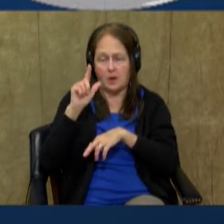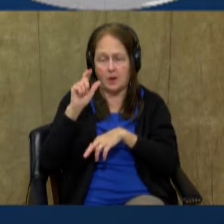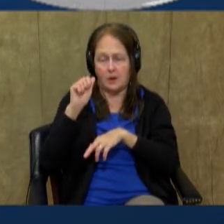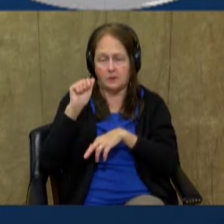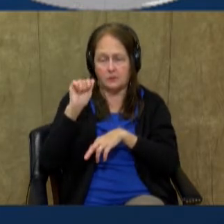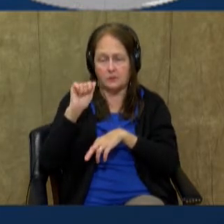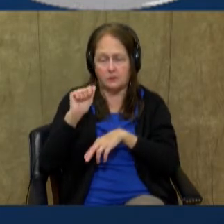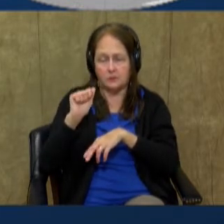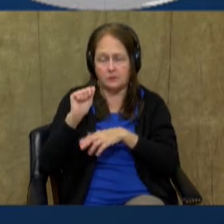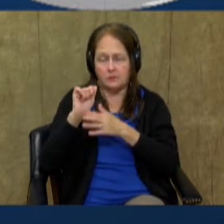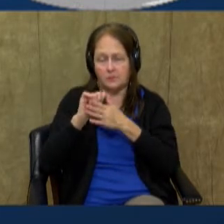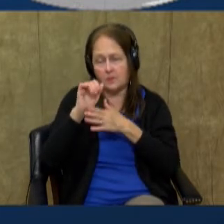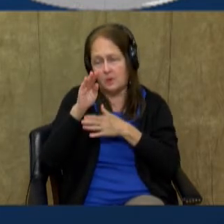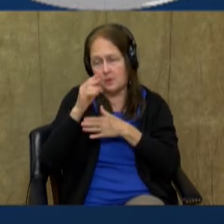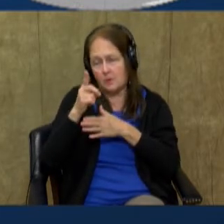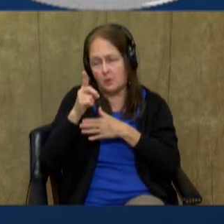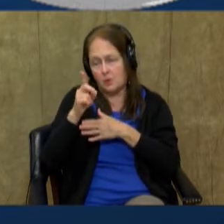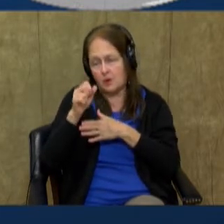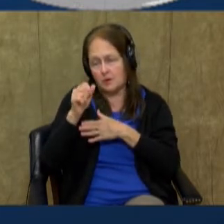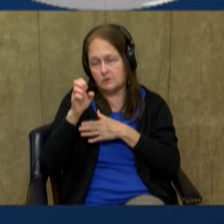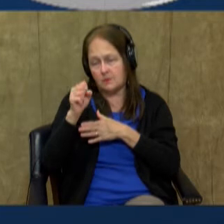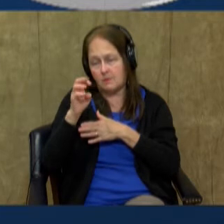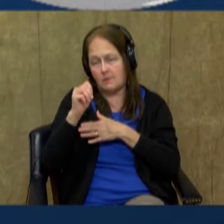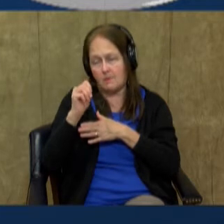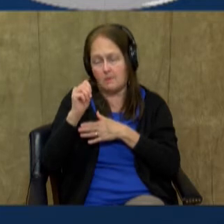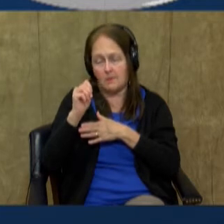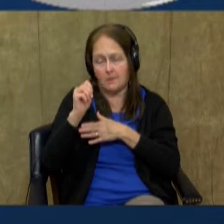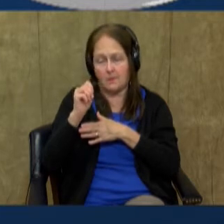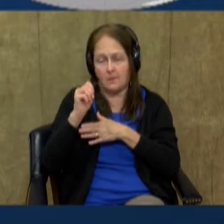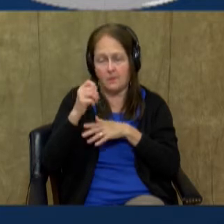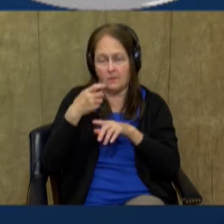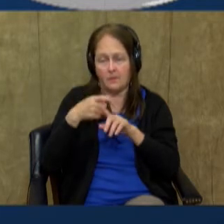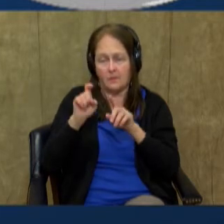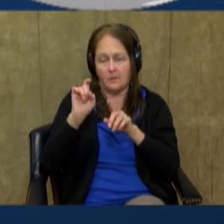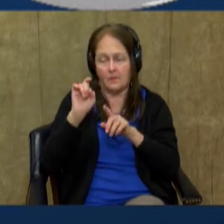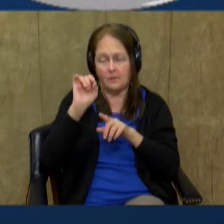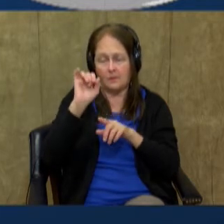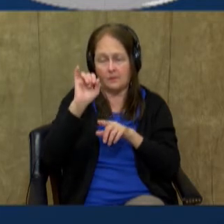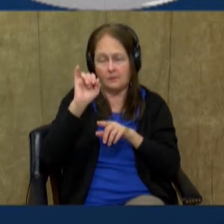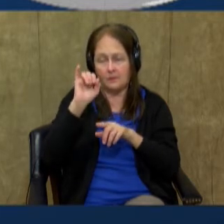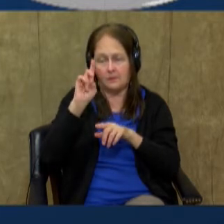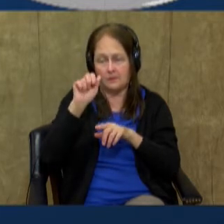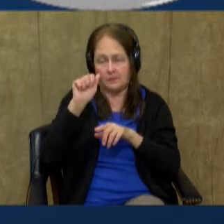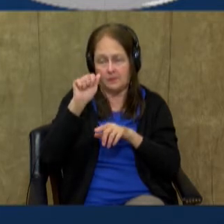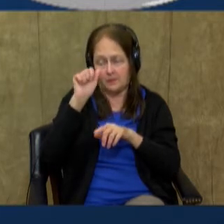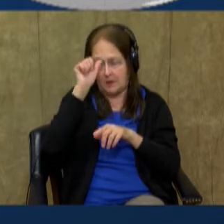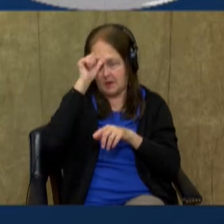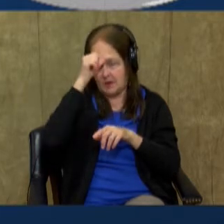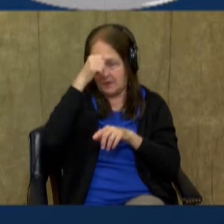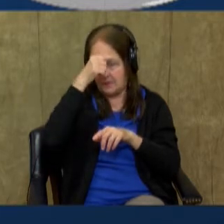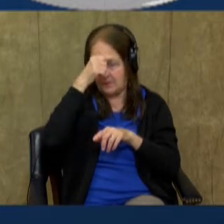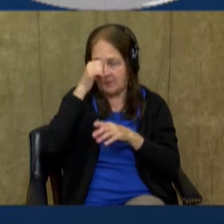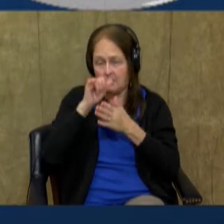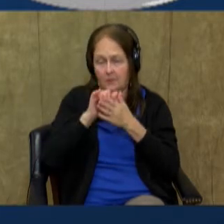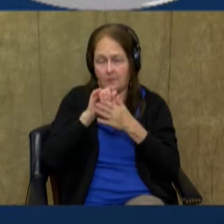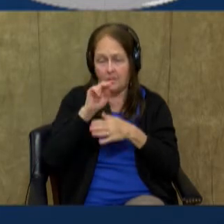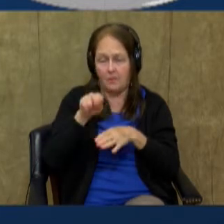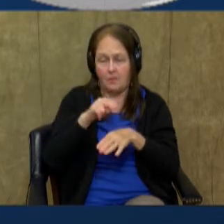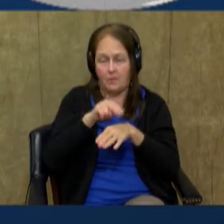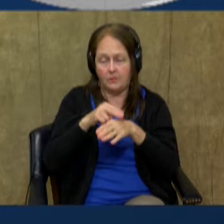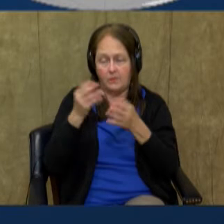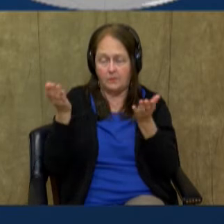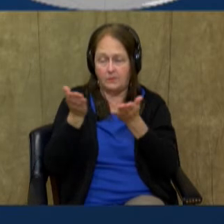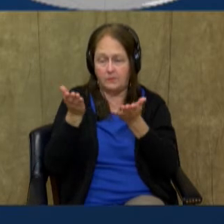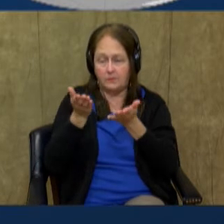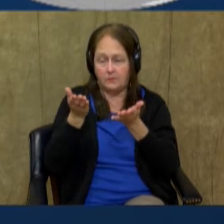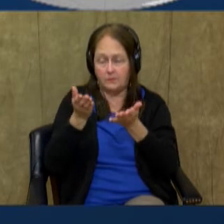Buddhism is also prevalent in this area. It came from India, so it's prevalent in the mainland nations here.